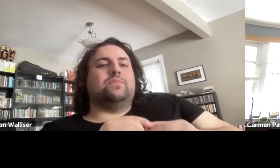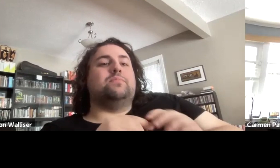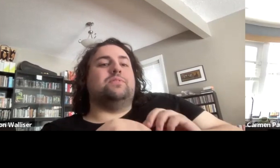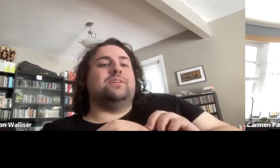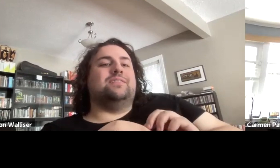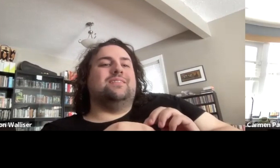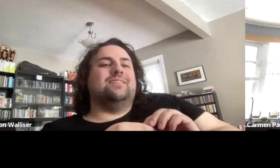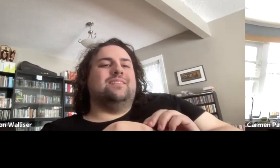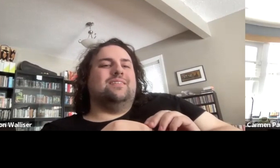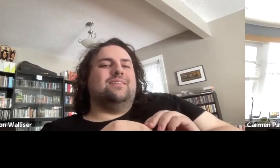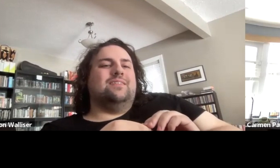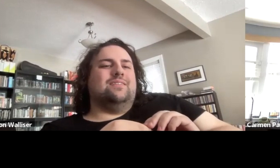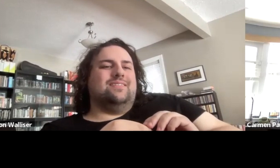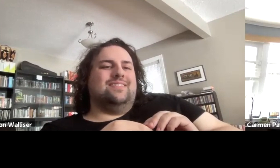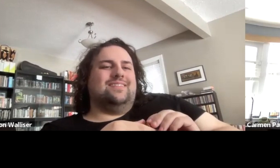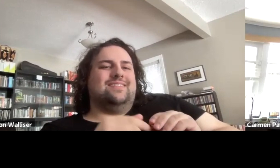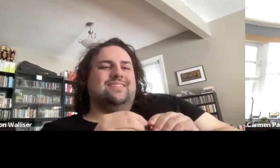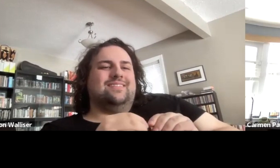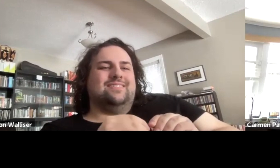Oh, you're muted.